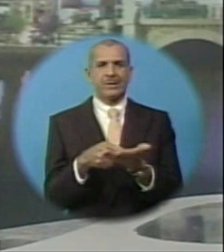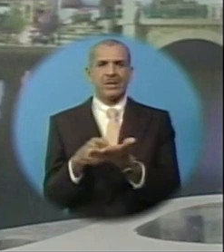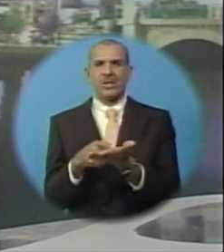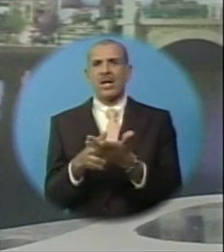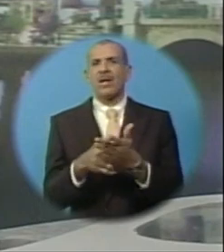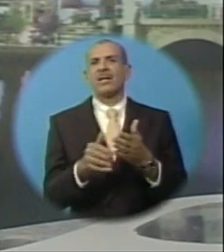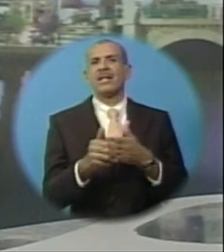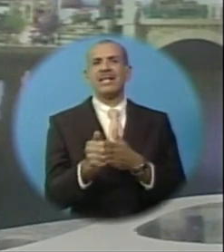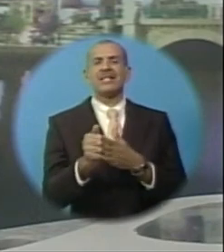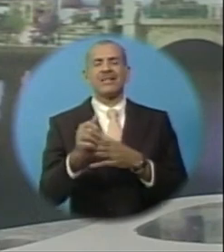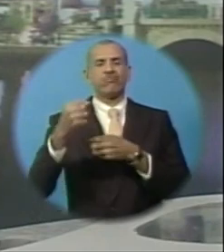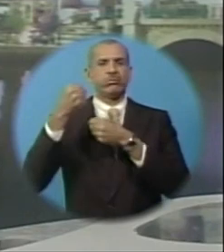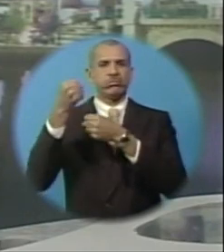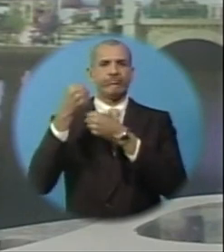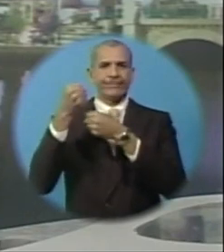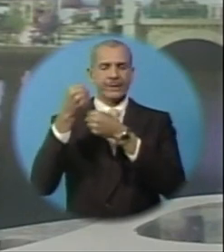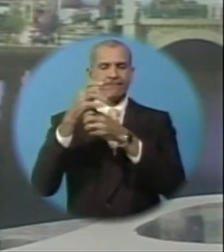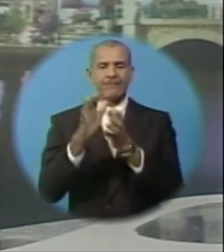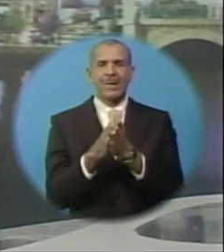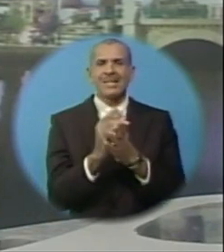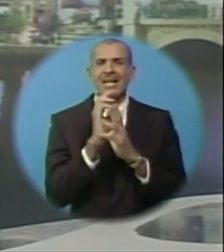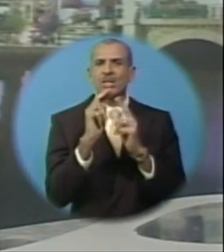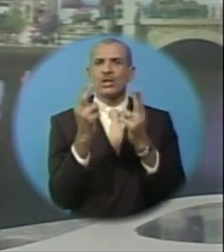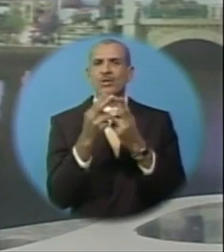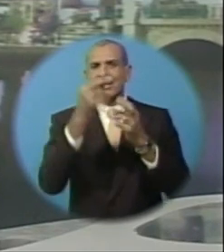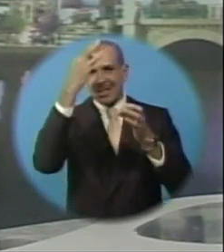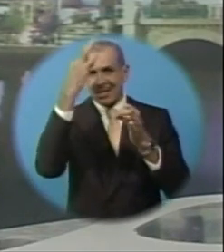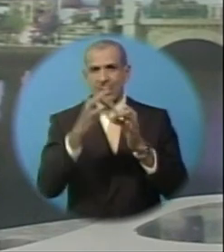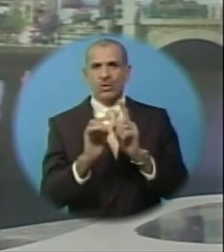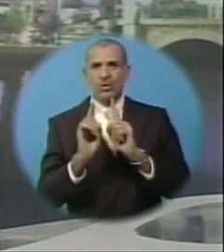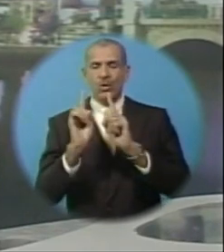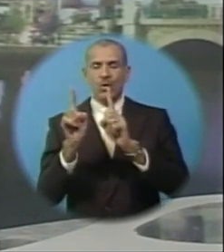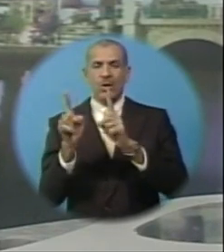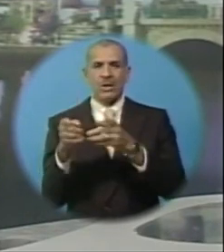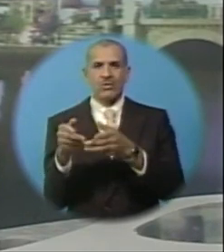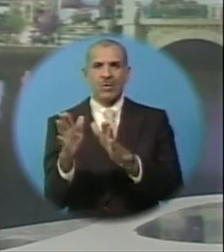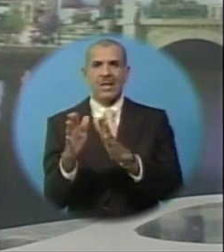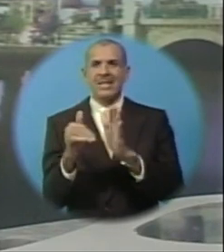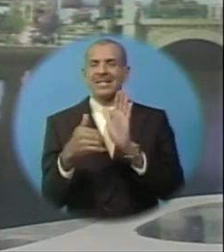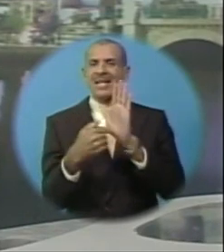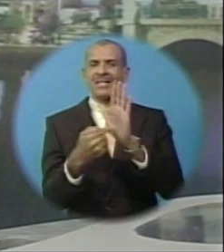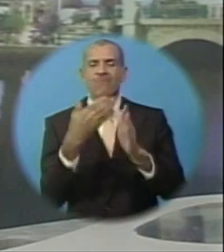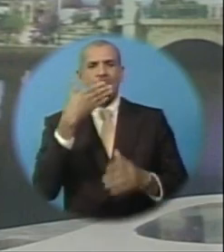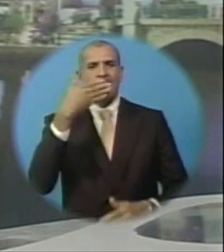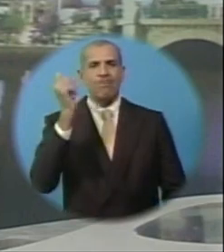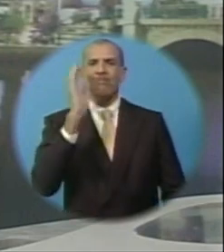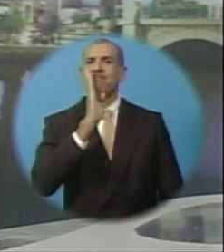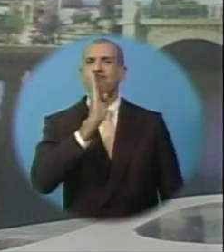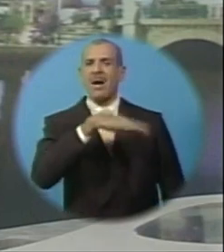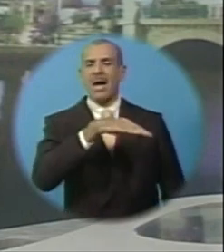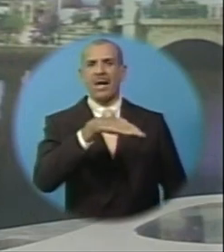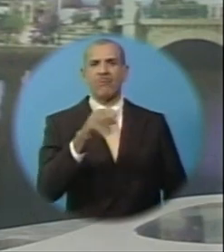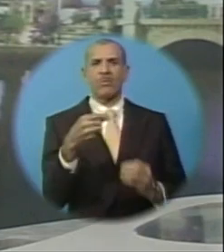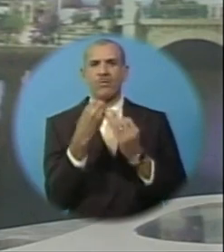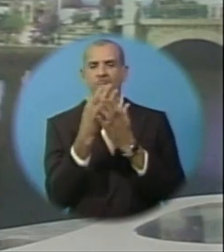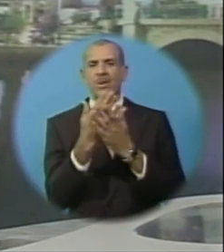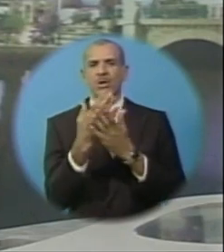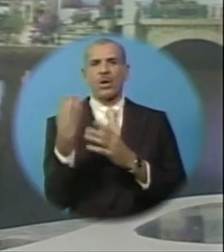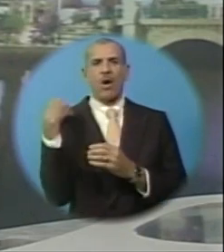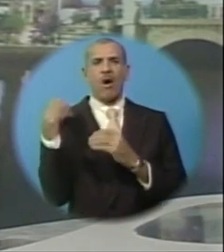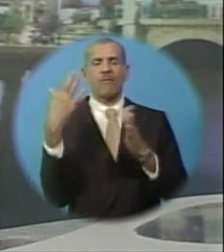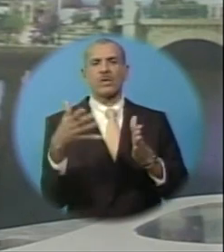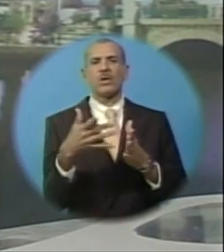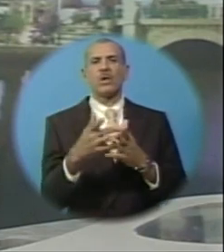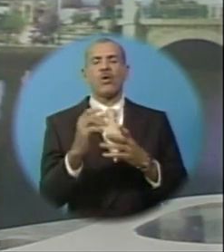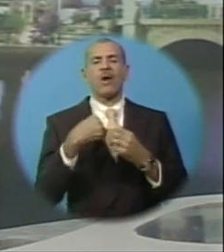leads to industrial action. He says the union's decision to go this route sends a bad message to other public officers who also